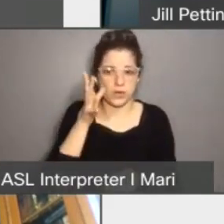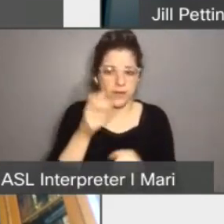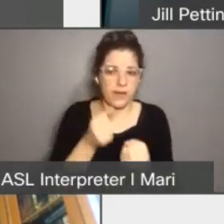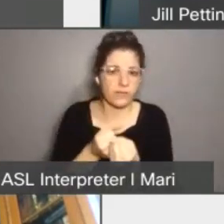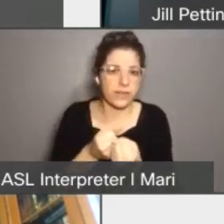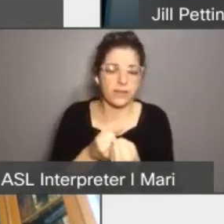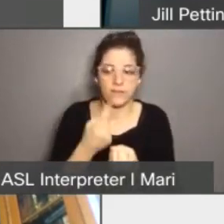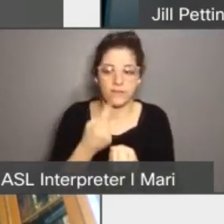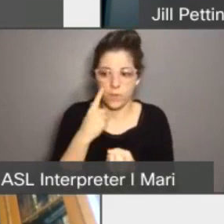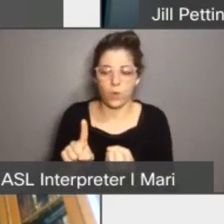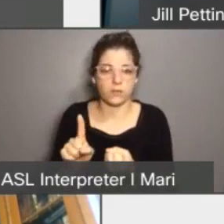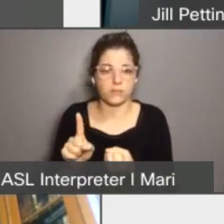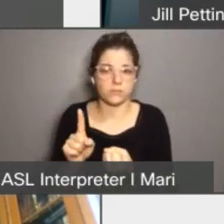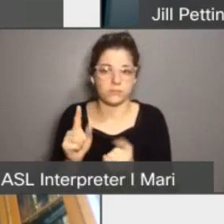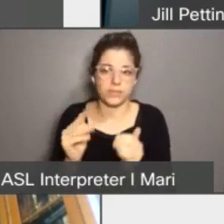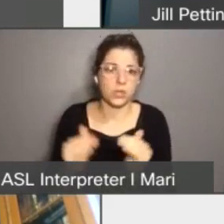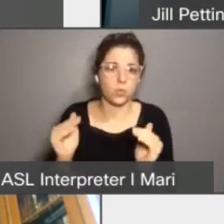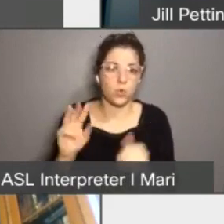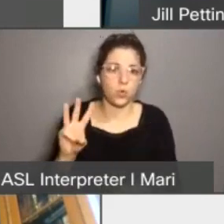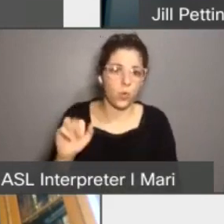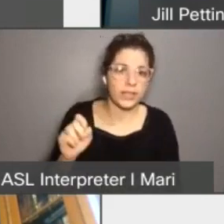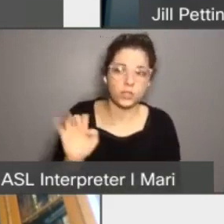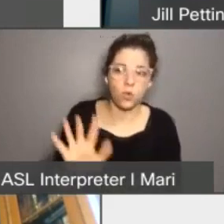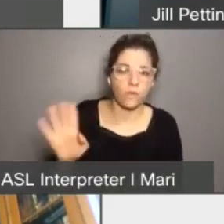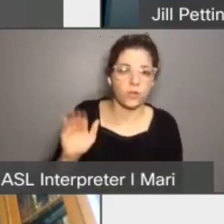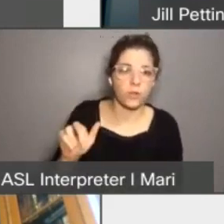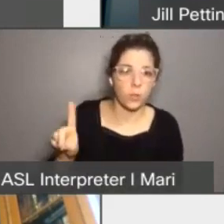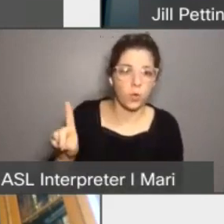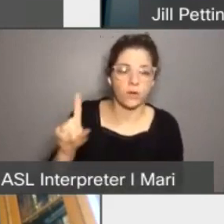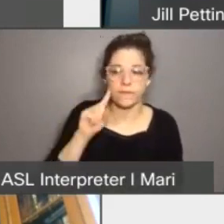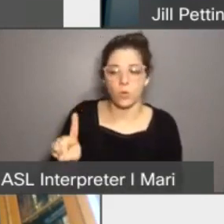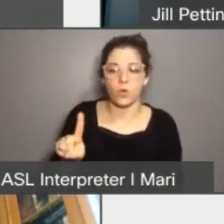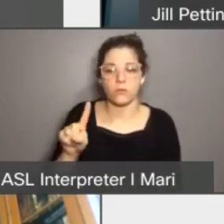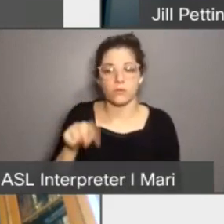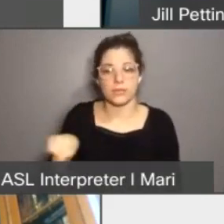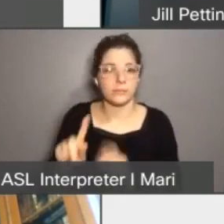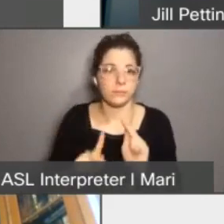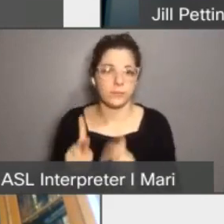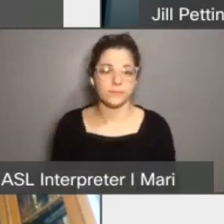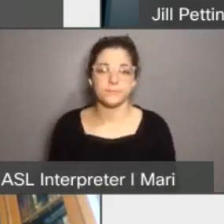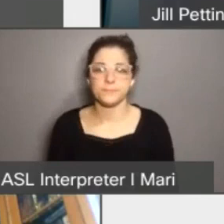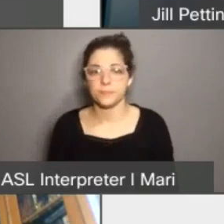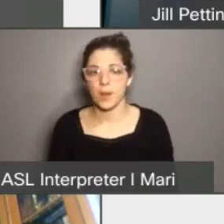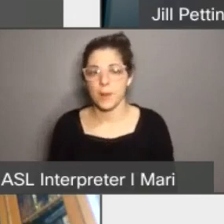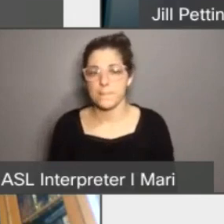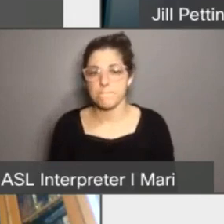advocate for equal wages across the board for these guys?